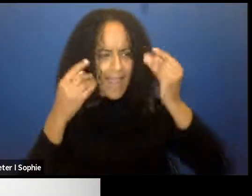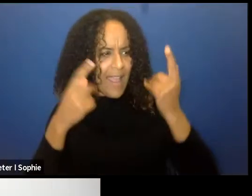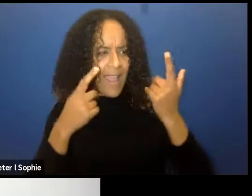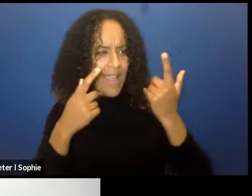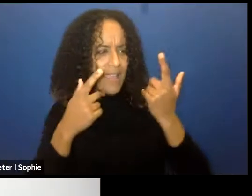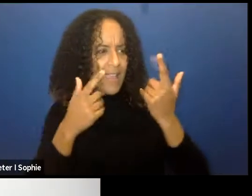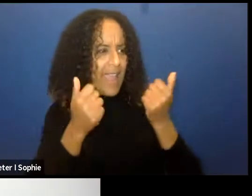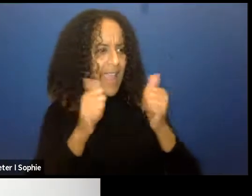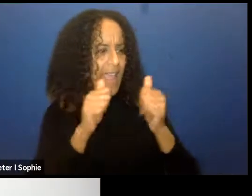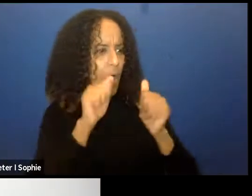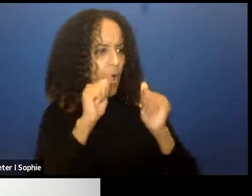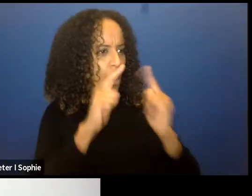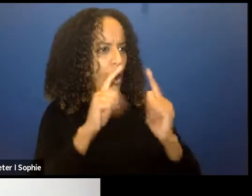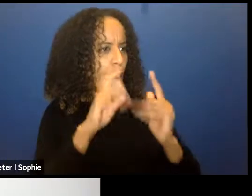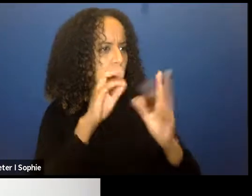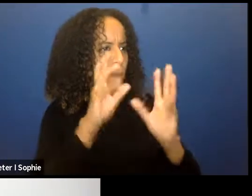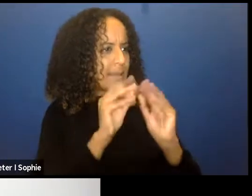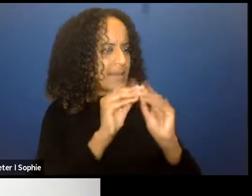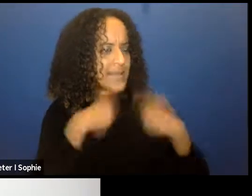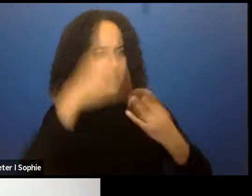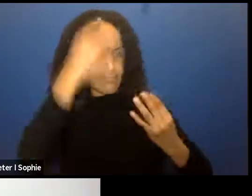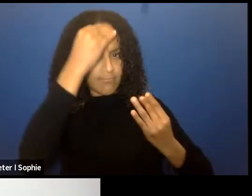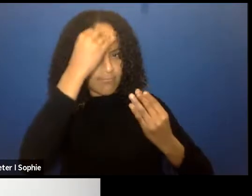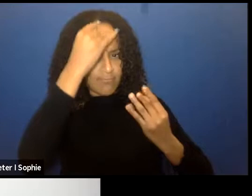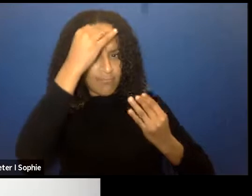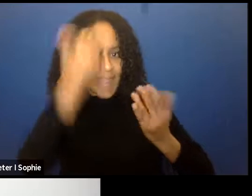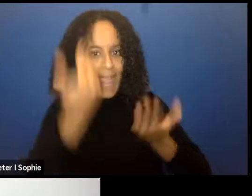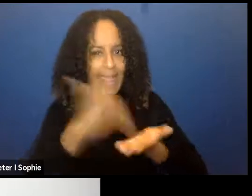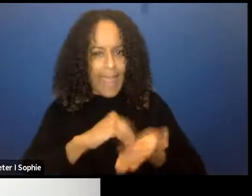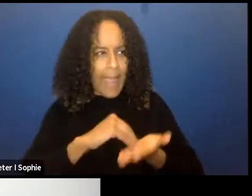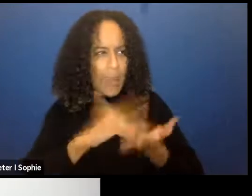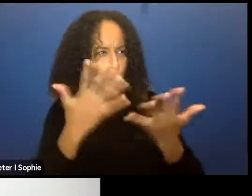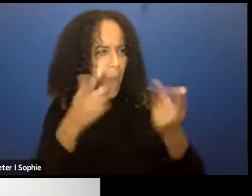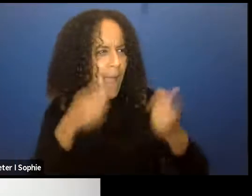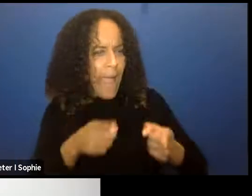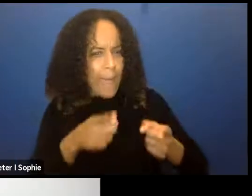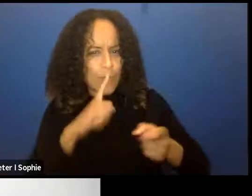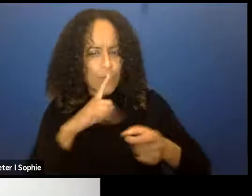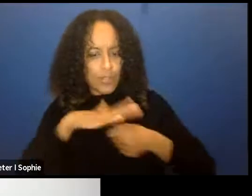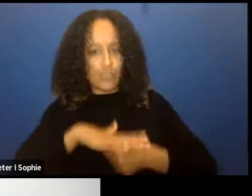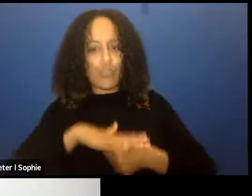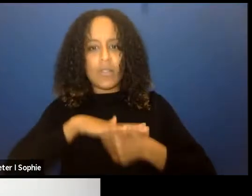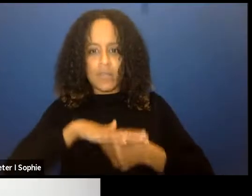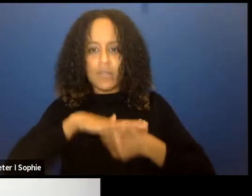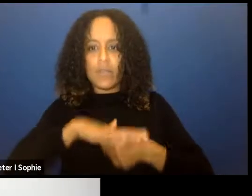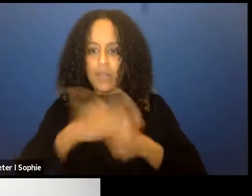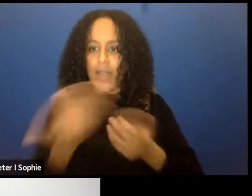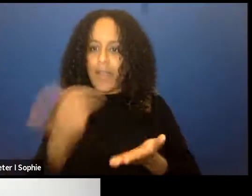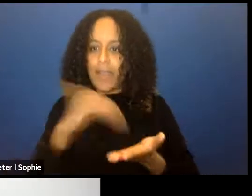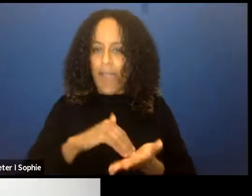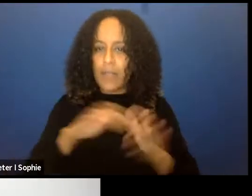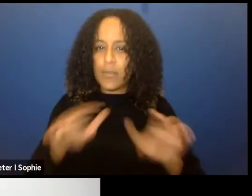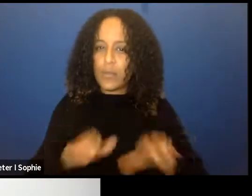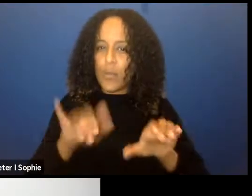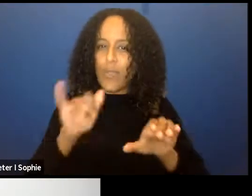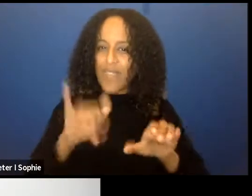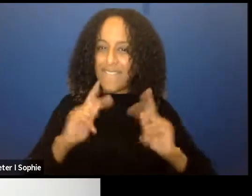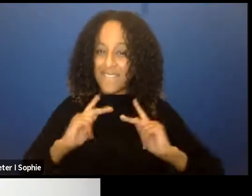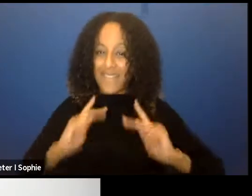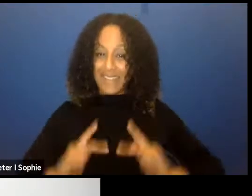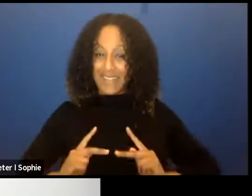every meeting in my head again. And it's very stressful to have to do that. And it's very